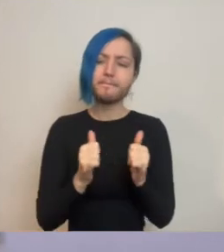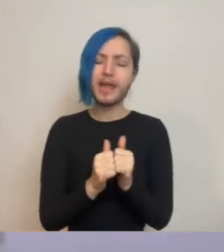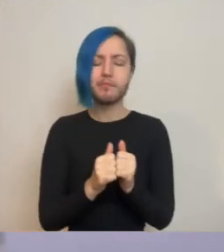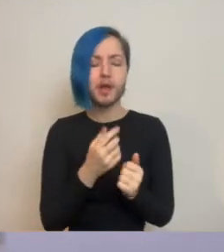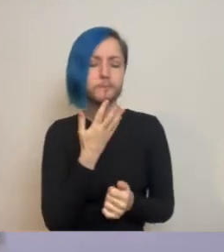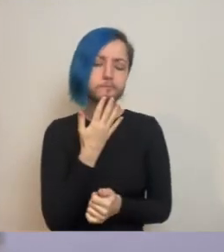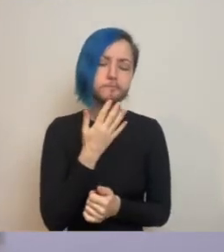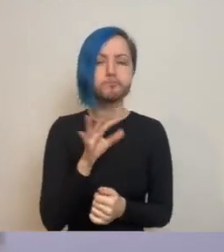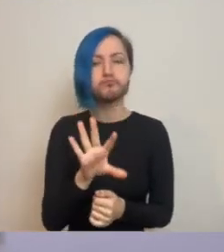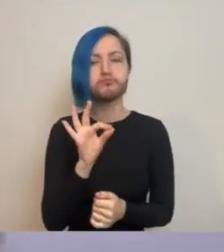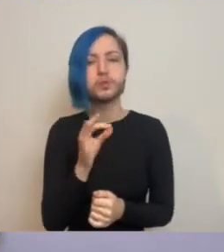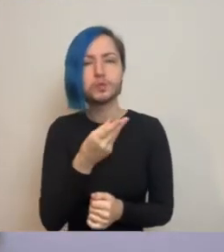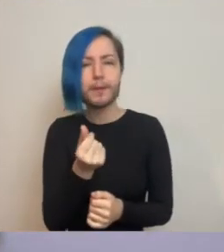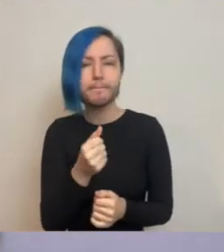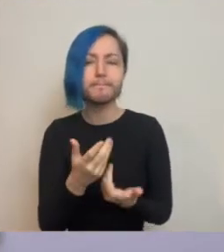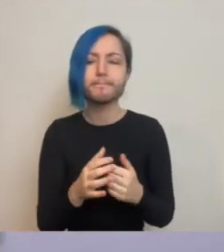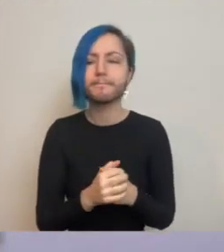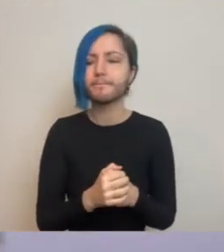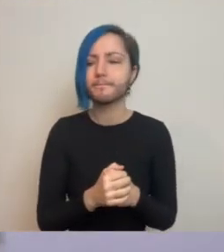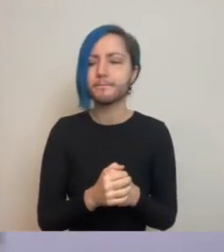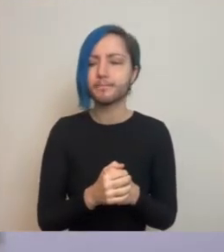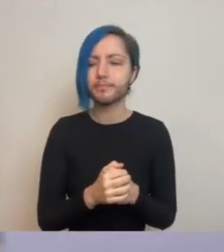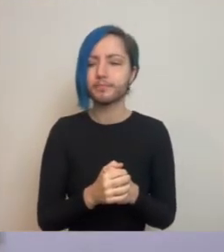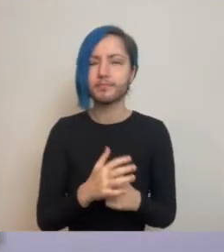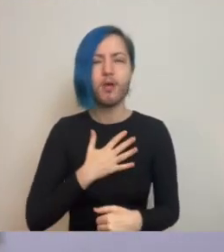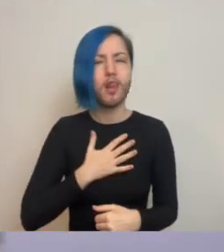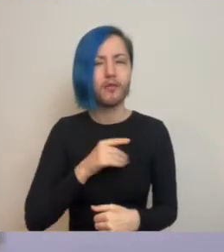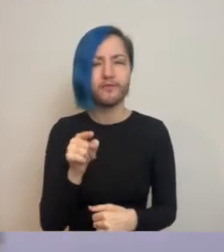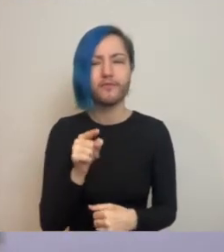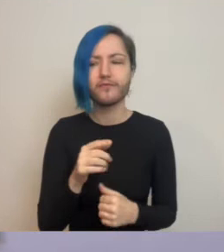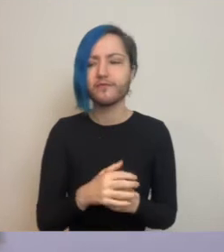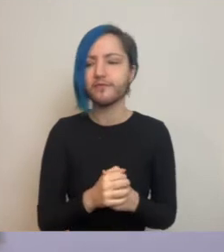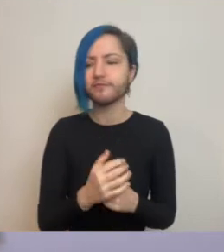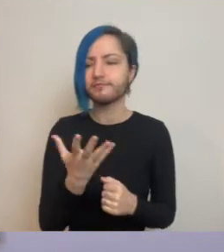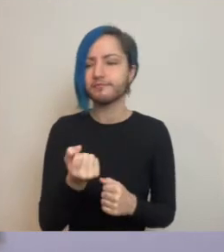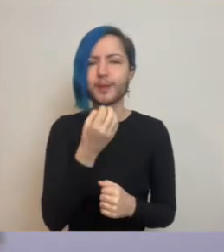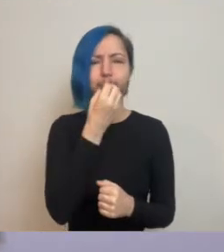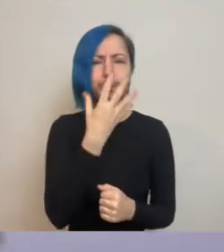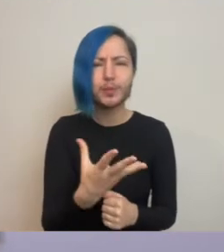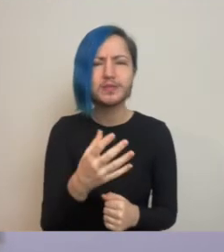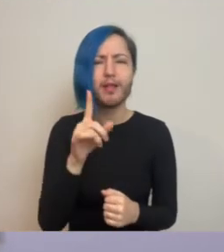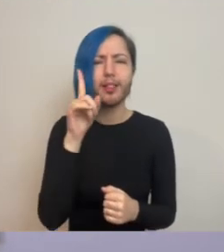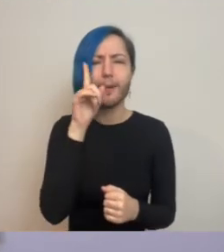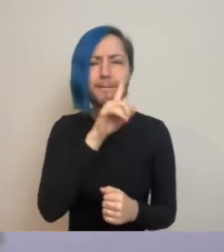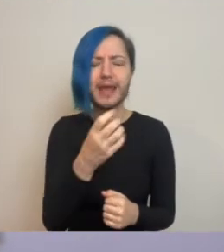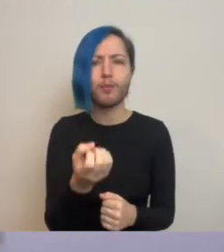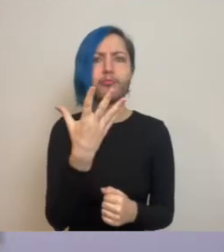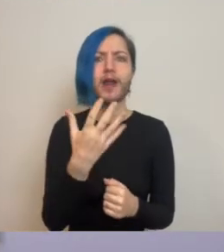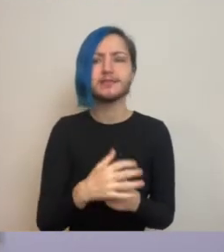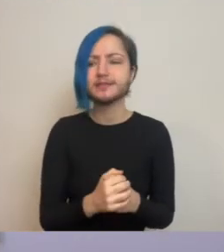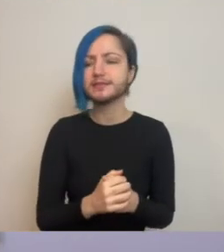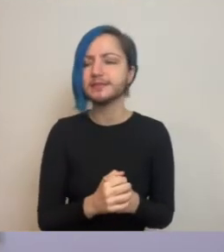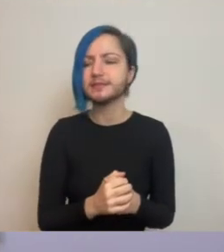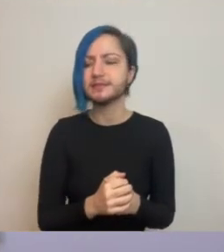choose a couple that I like the look of. I really love this. It's got that beautiful, like, fluorescent pink. I'm just going to put that on